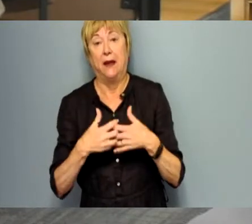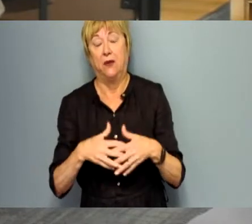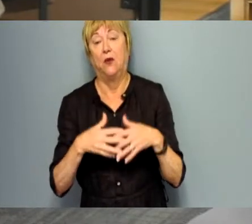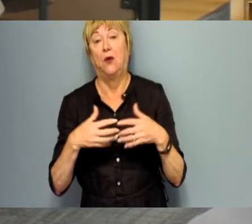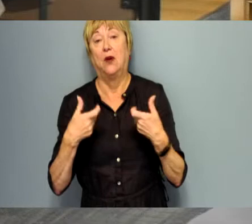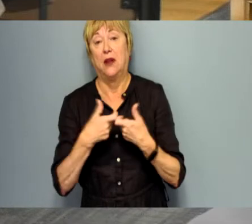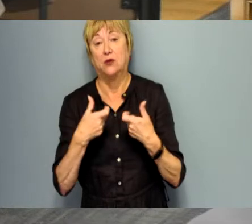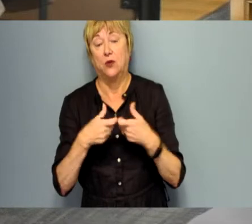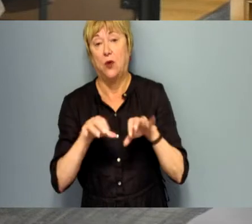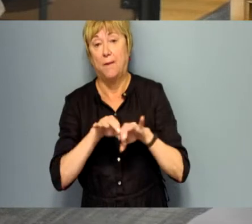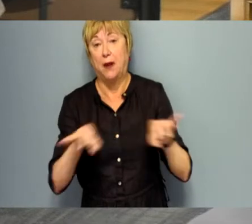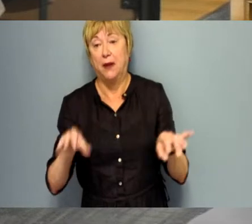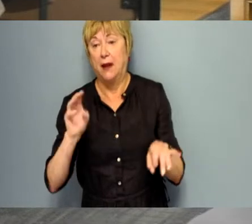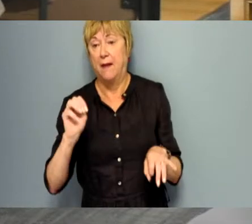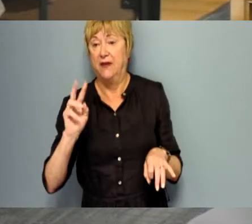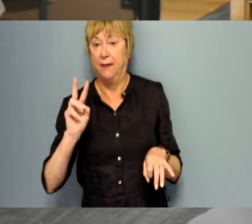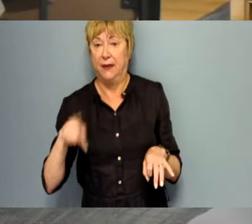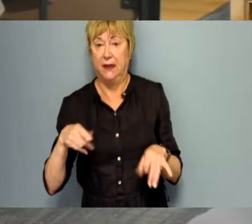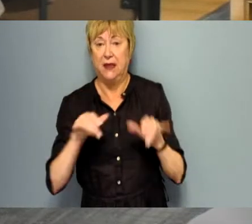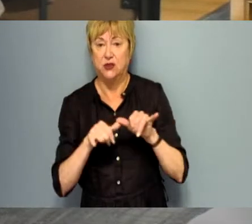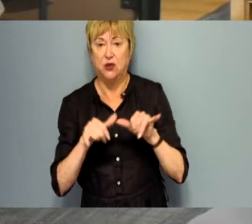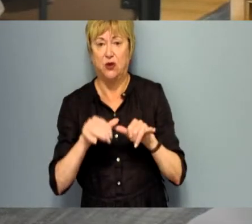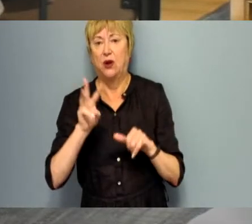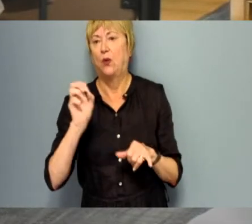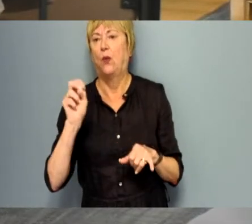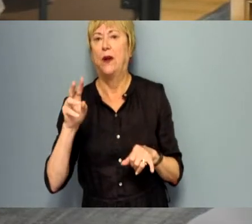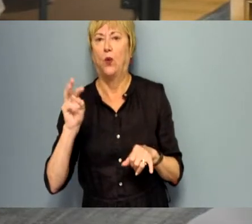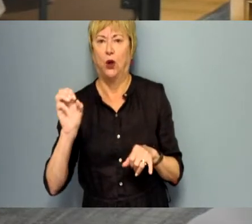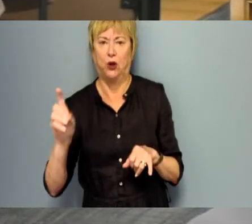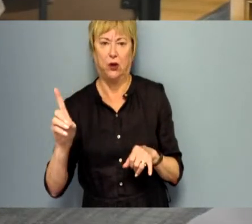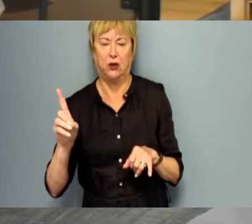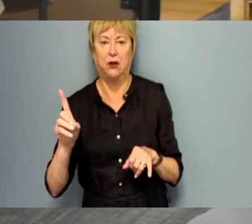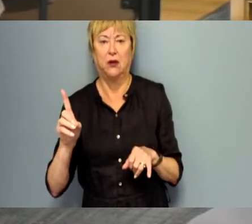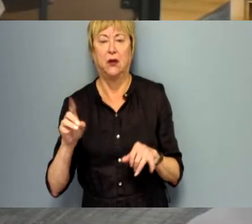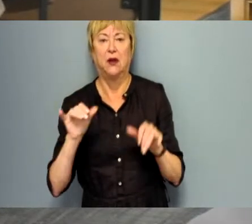piping, MEP engineering is Windward Engineers.